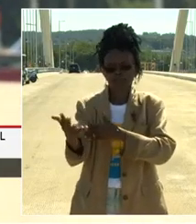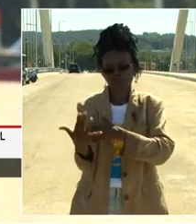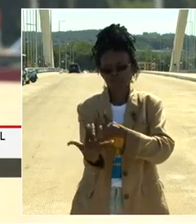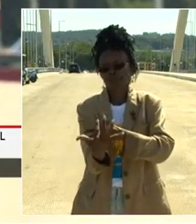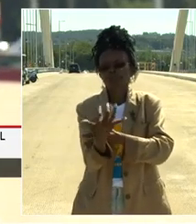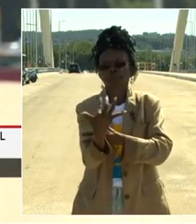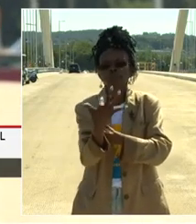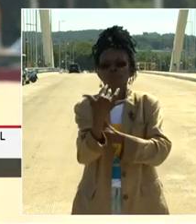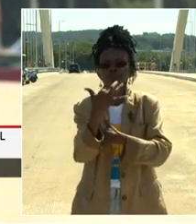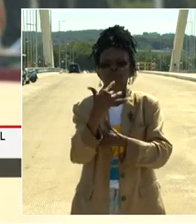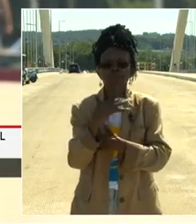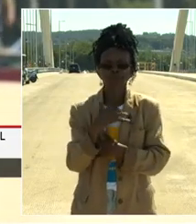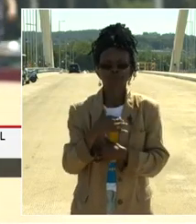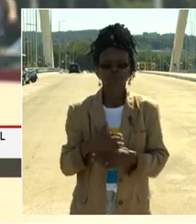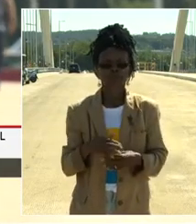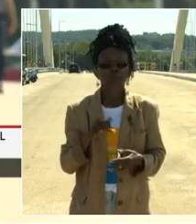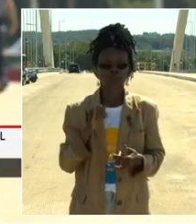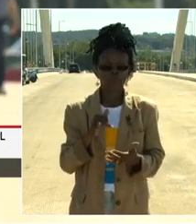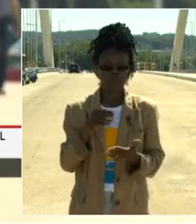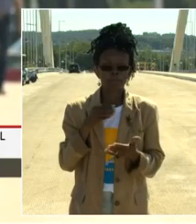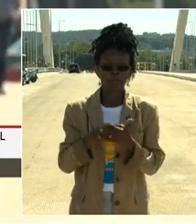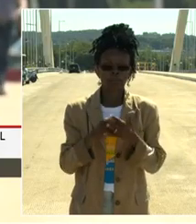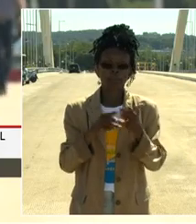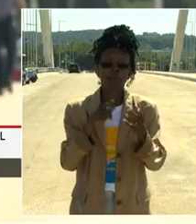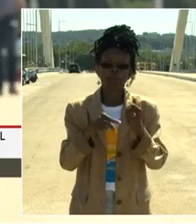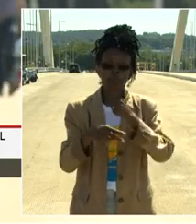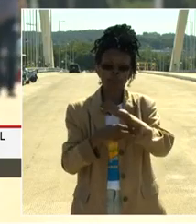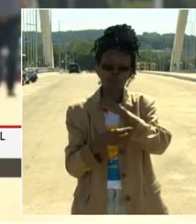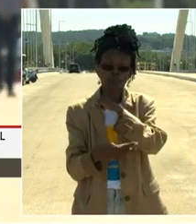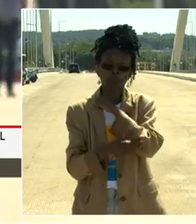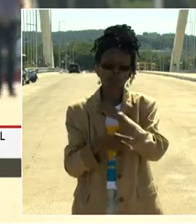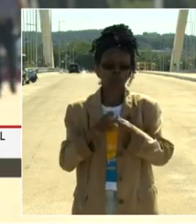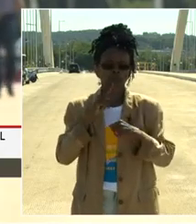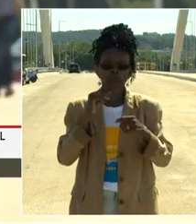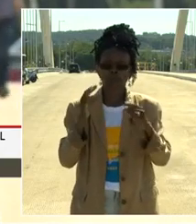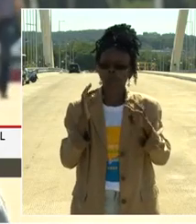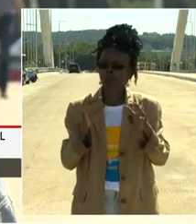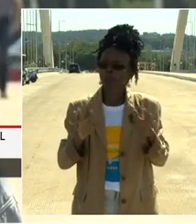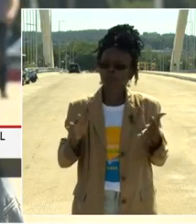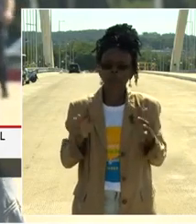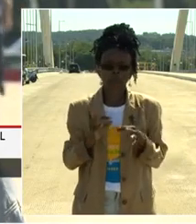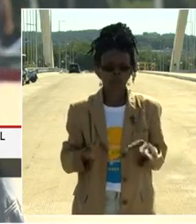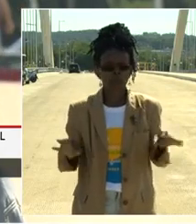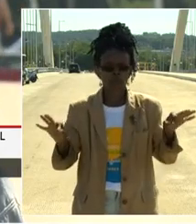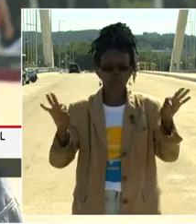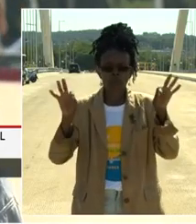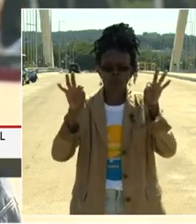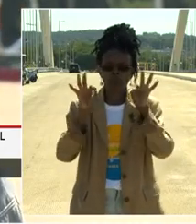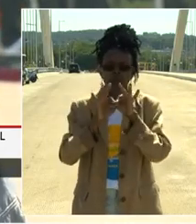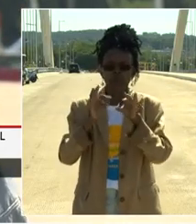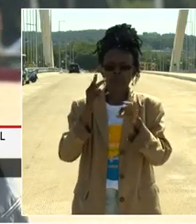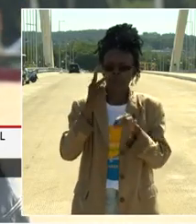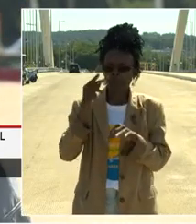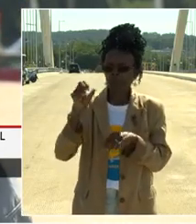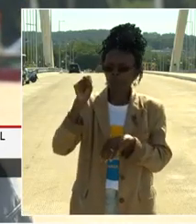bridge, this crossing is so vital that you see the South Capitol Street Bridge